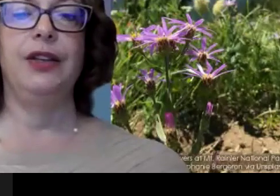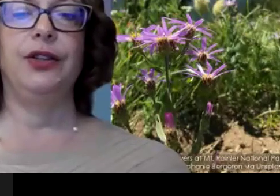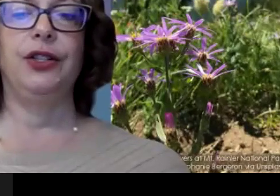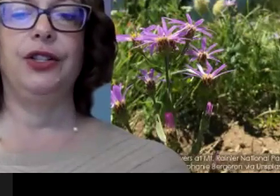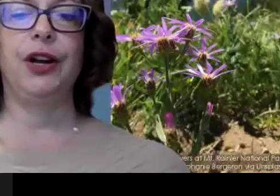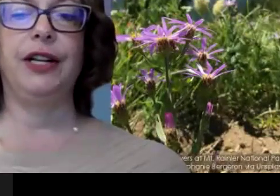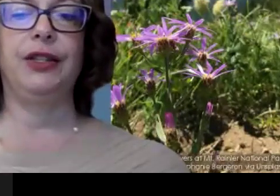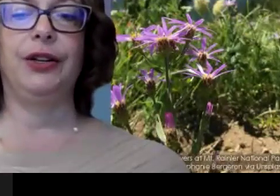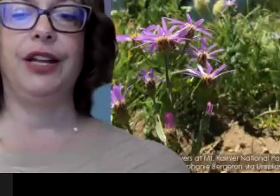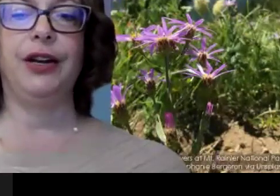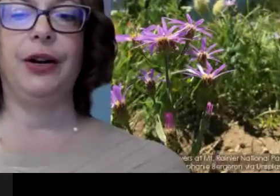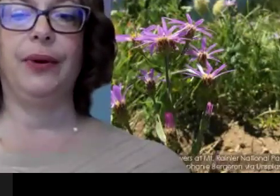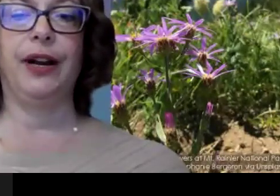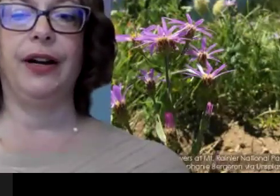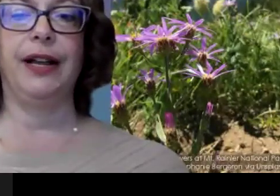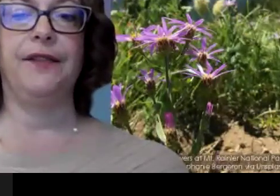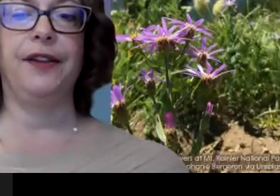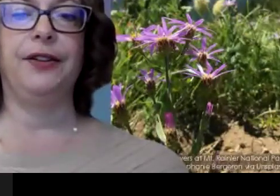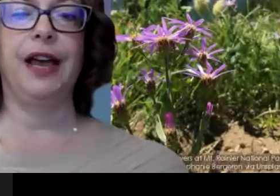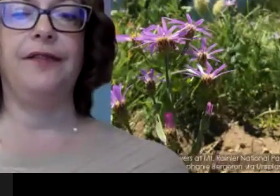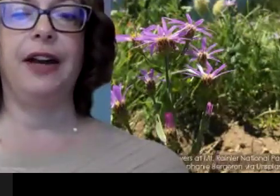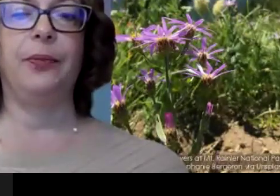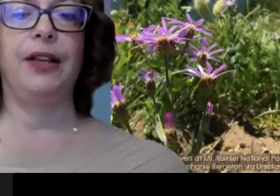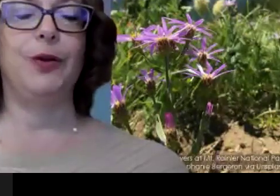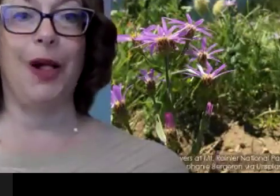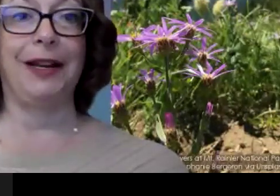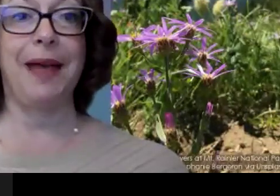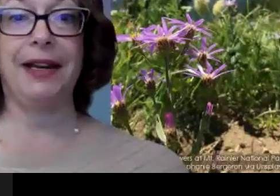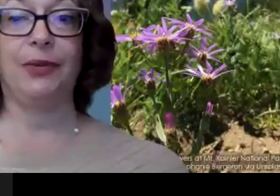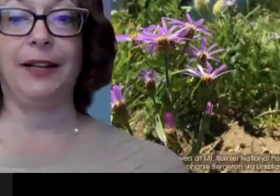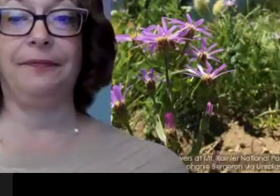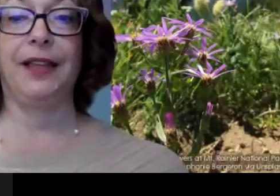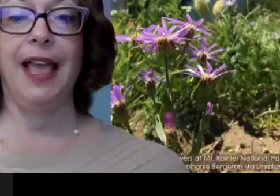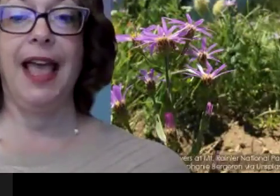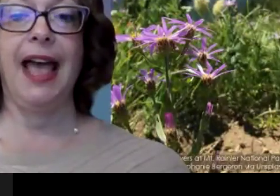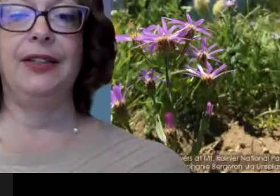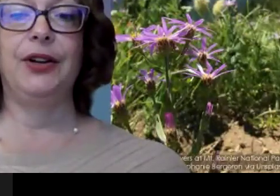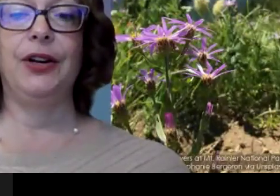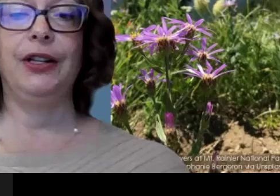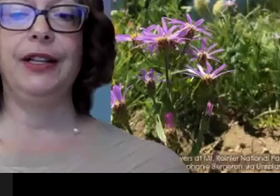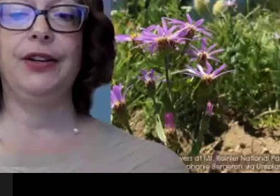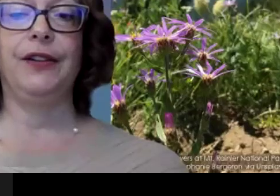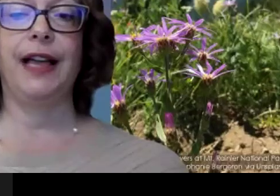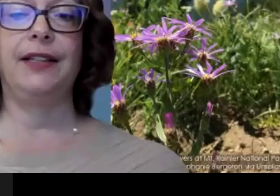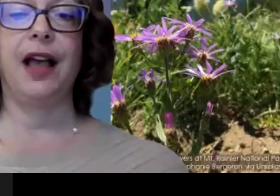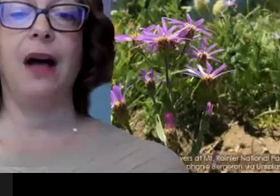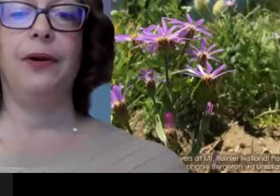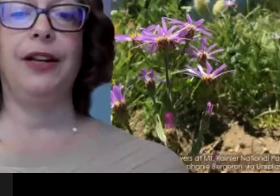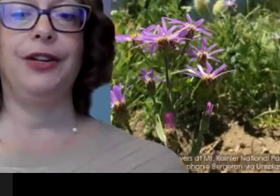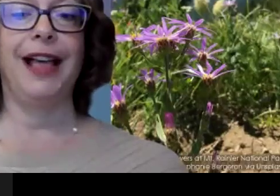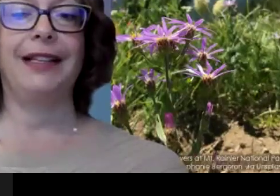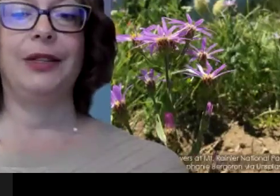positions. Serge started his 30-year career in the field of enterprise quality management and is currently serving as